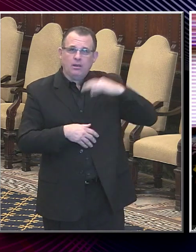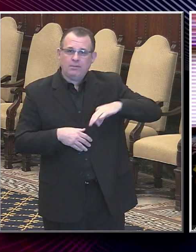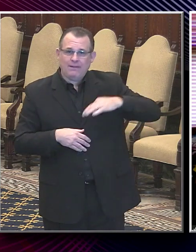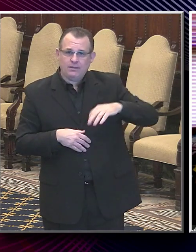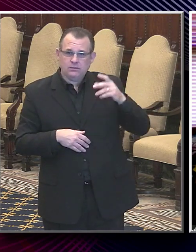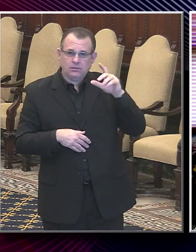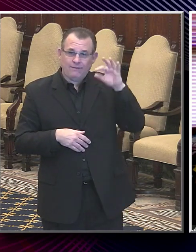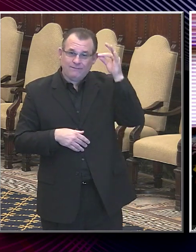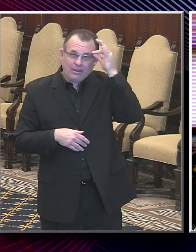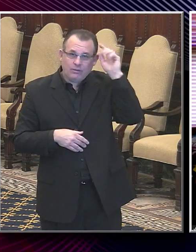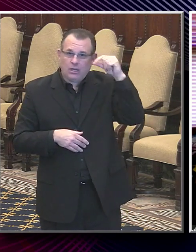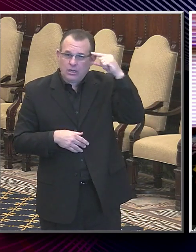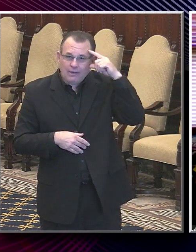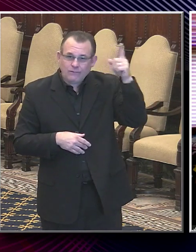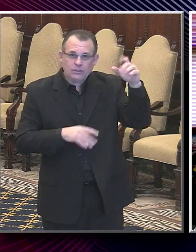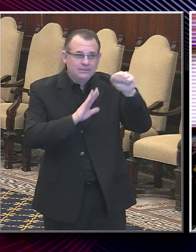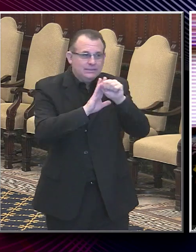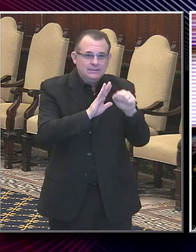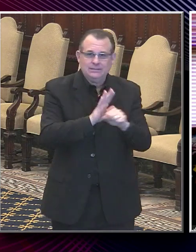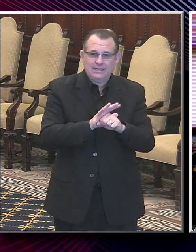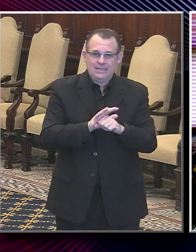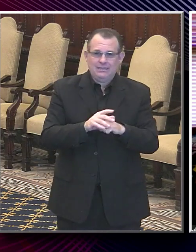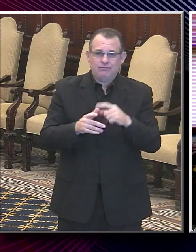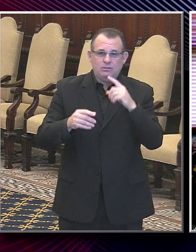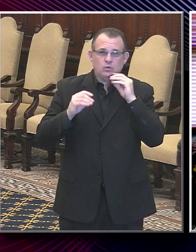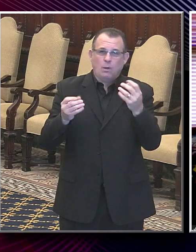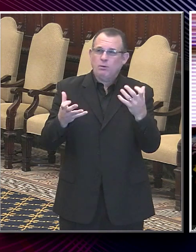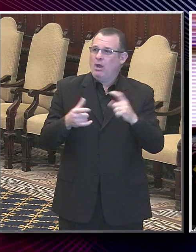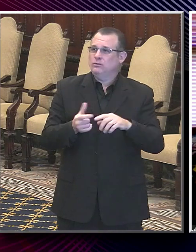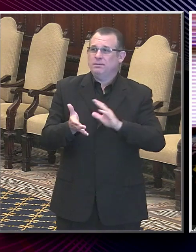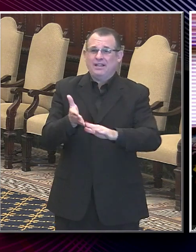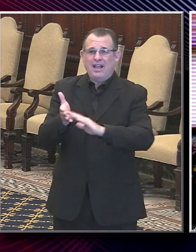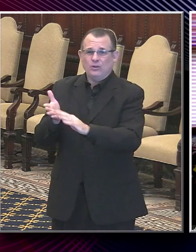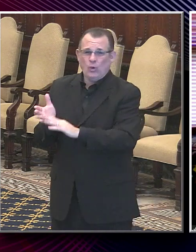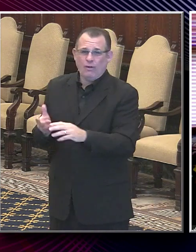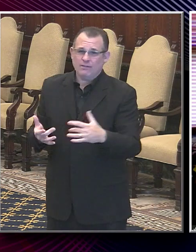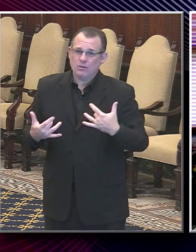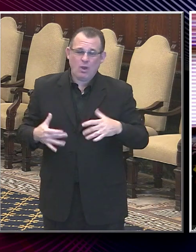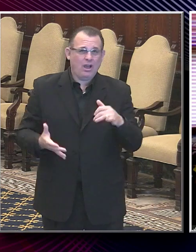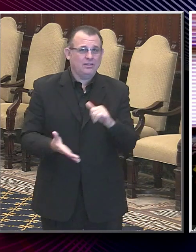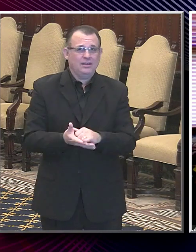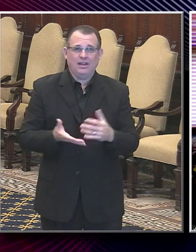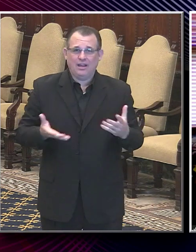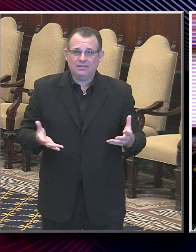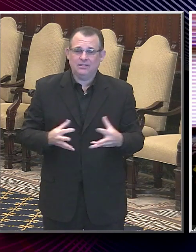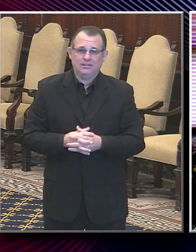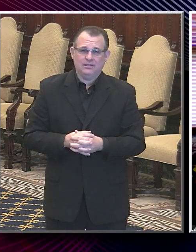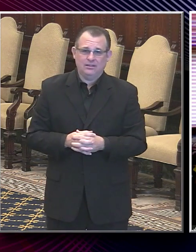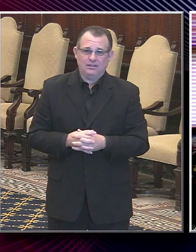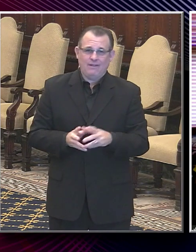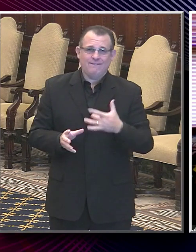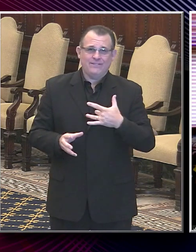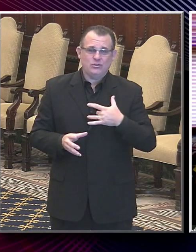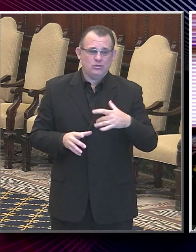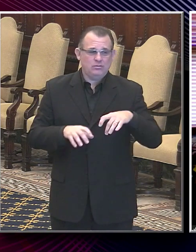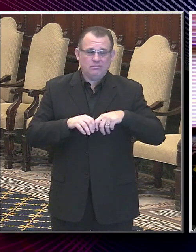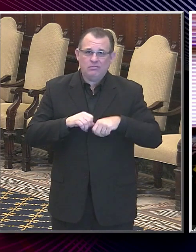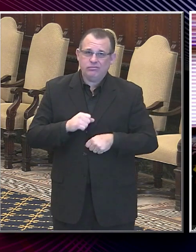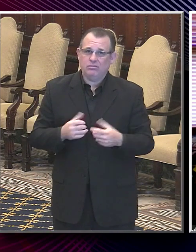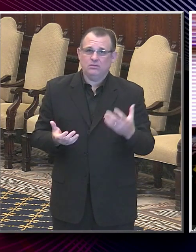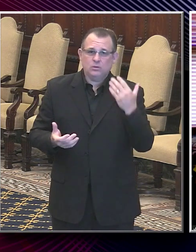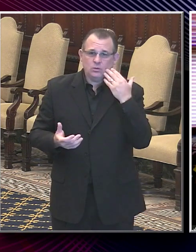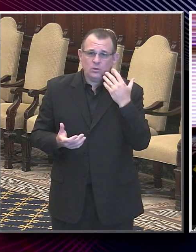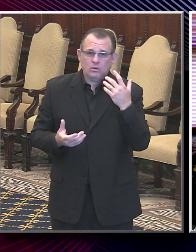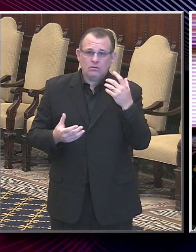government. No one likes to lay anybody off. And certainly I'm one who felt very bad about having to do all that. But we're